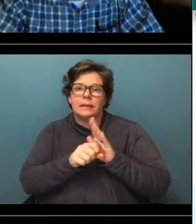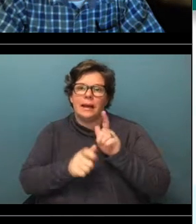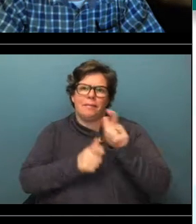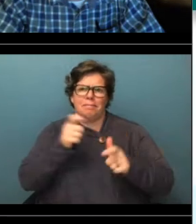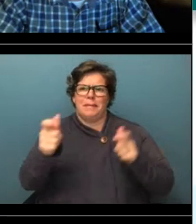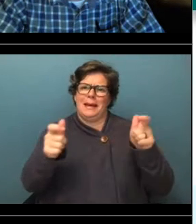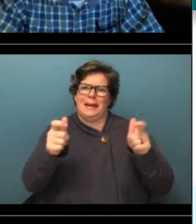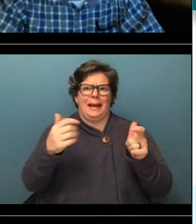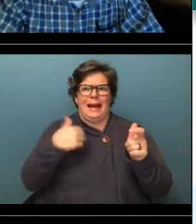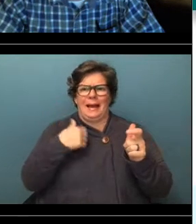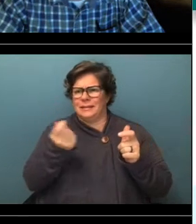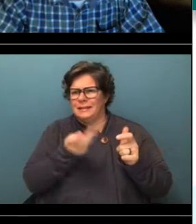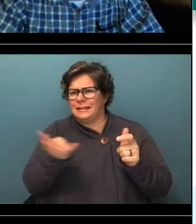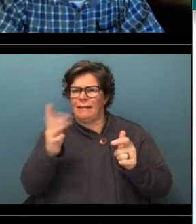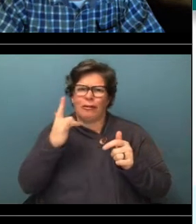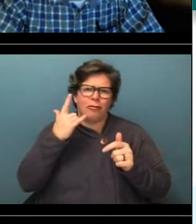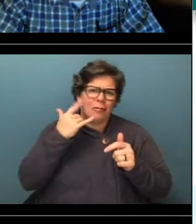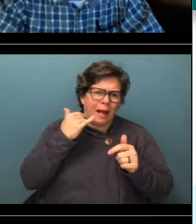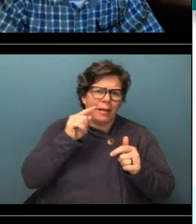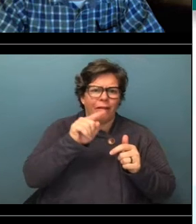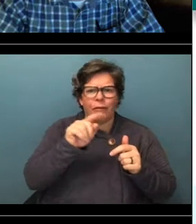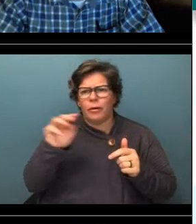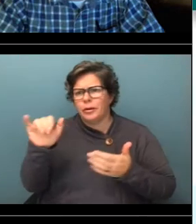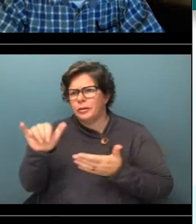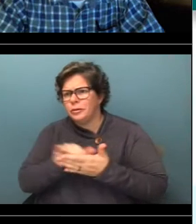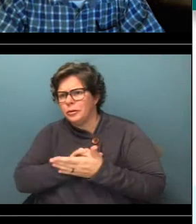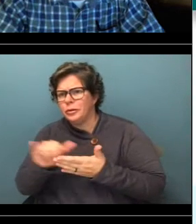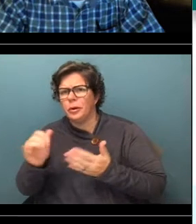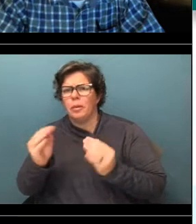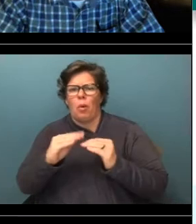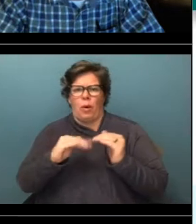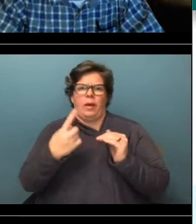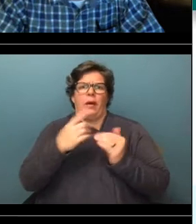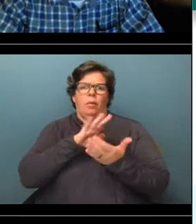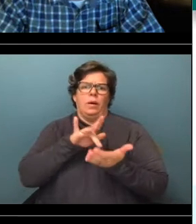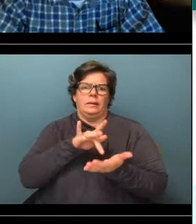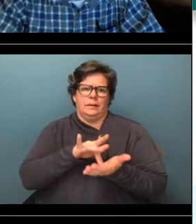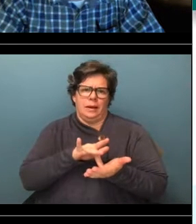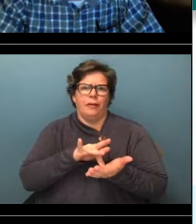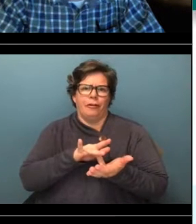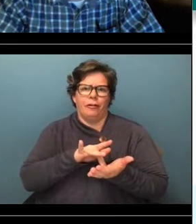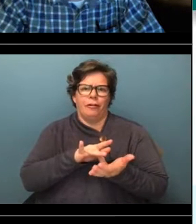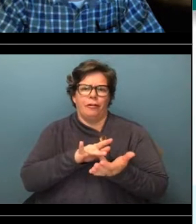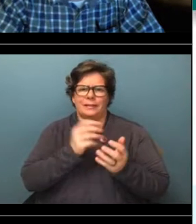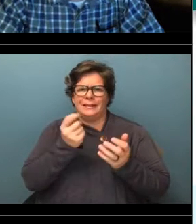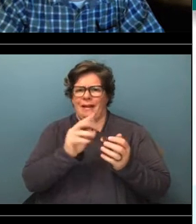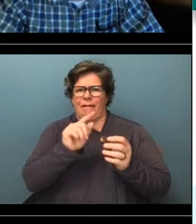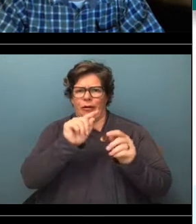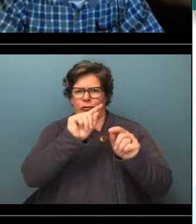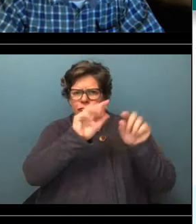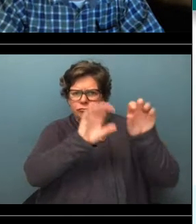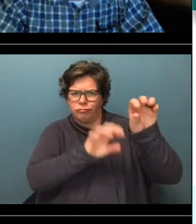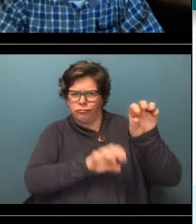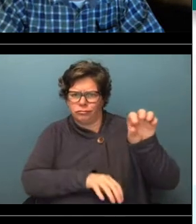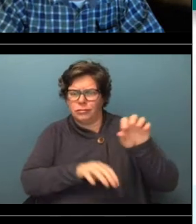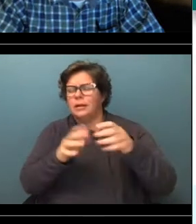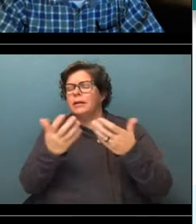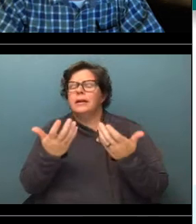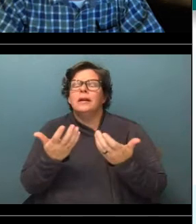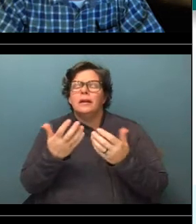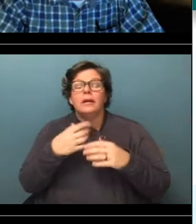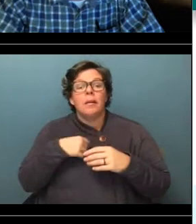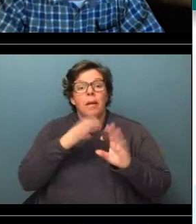larger states like California or New York, there's more than one 988 call center. But the great thing about